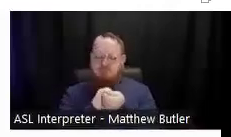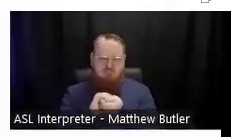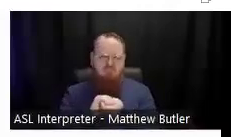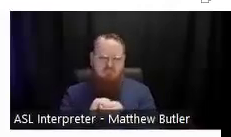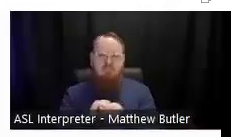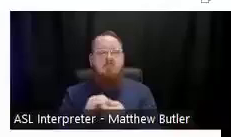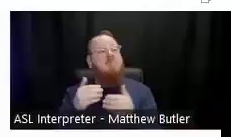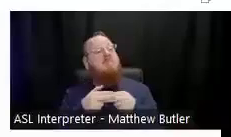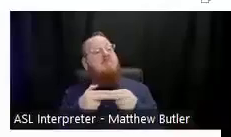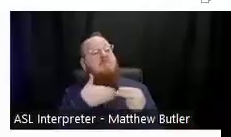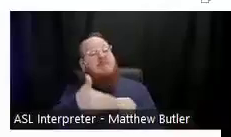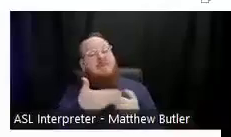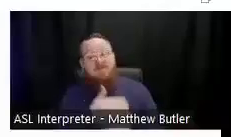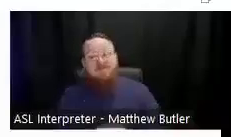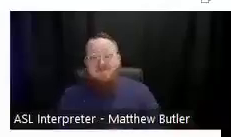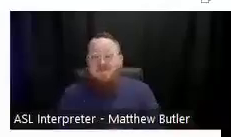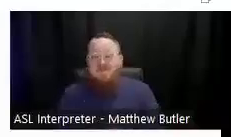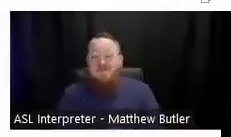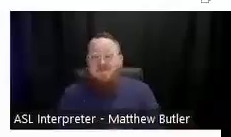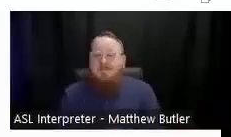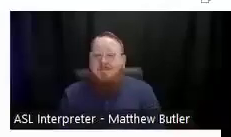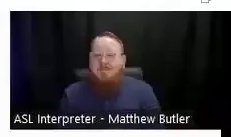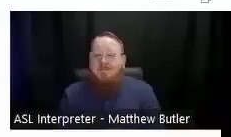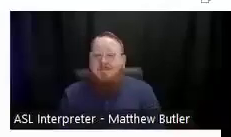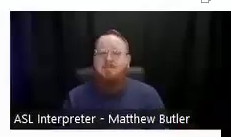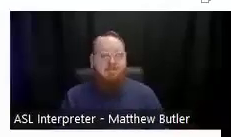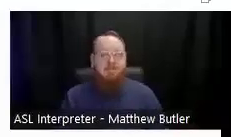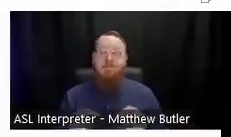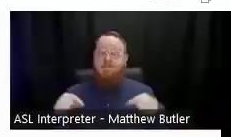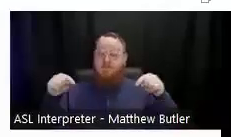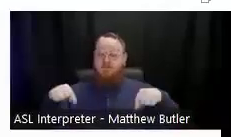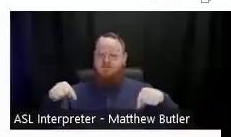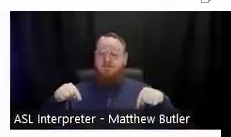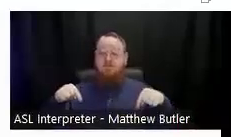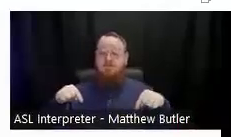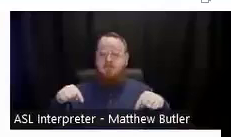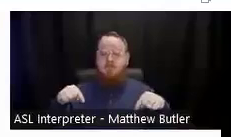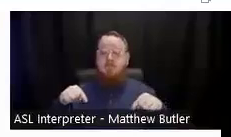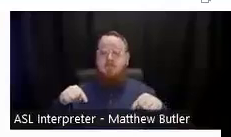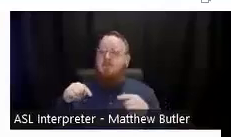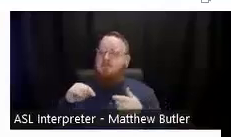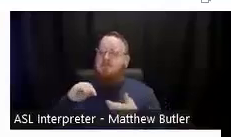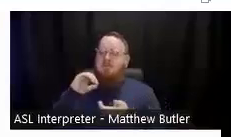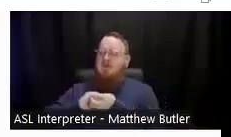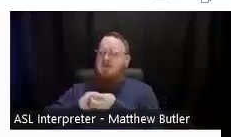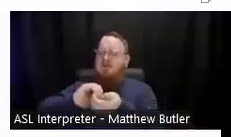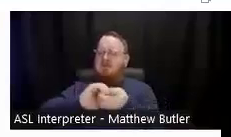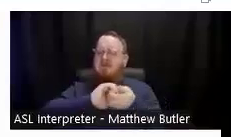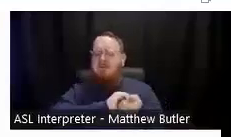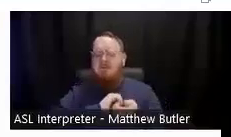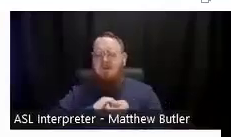slide. We're a part of a collaboration of partners that are called